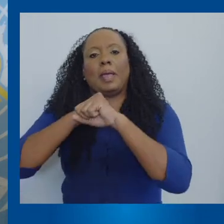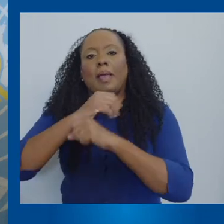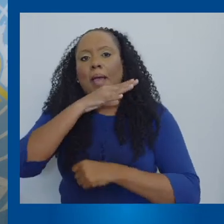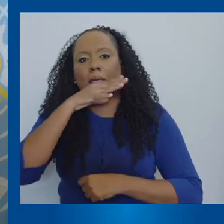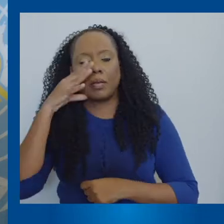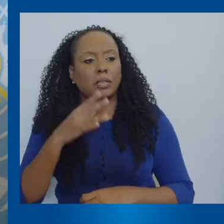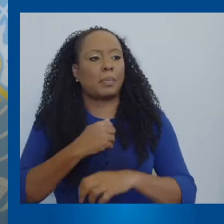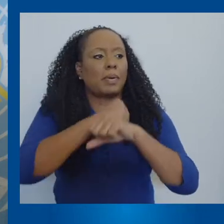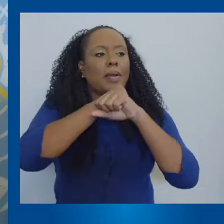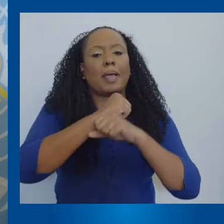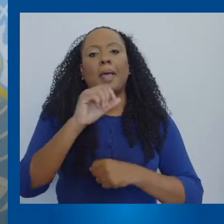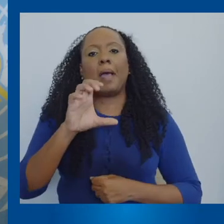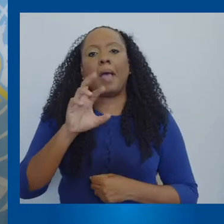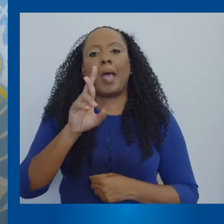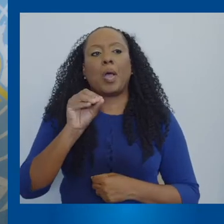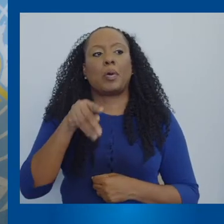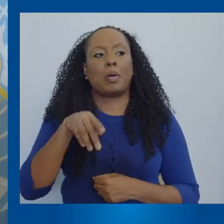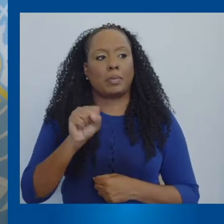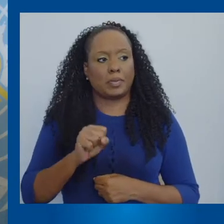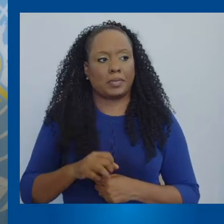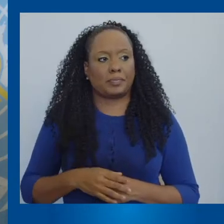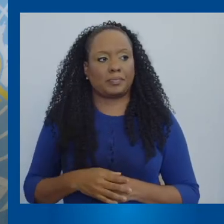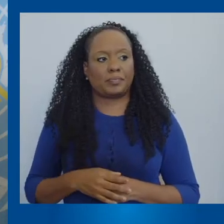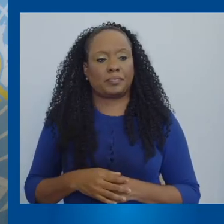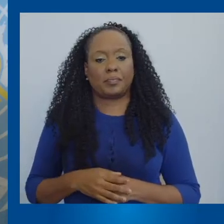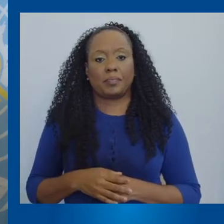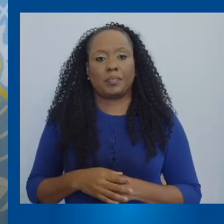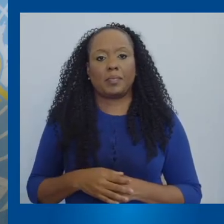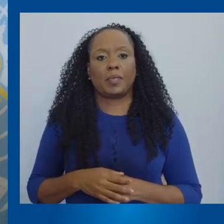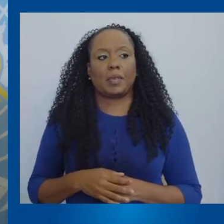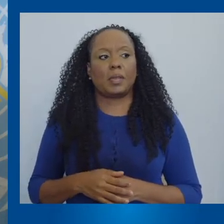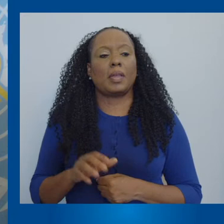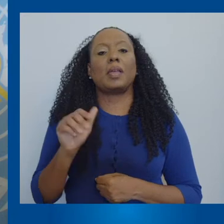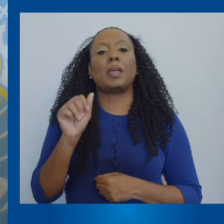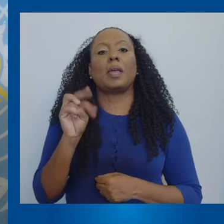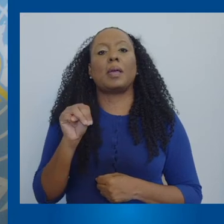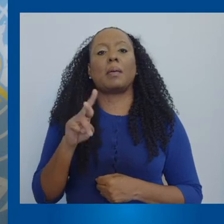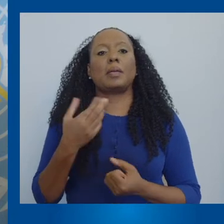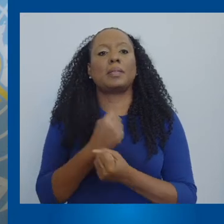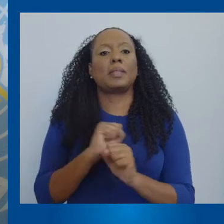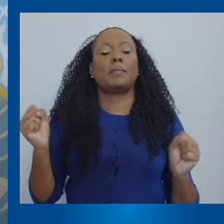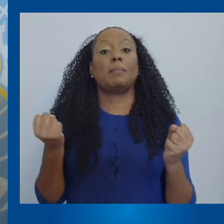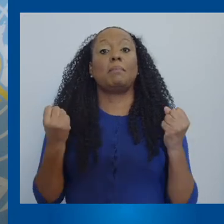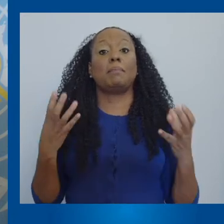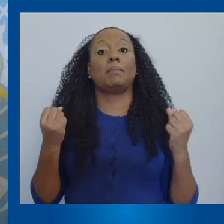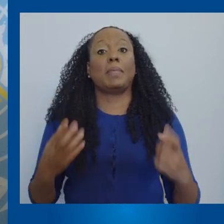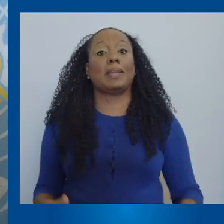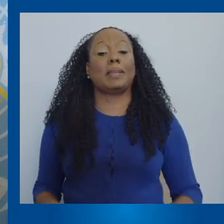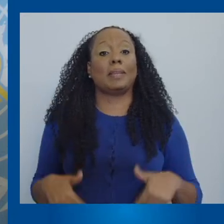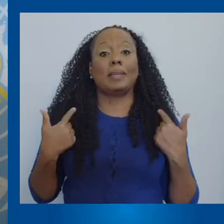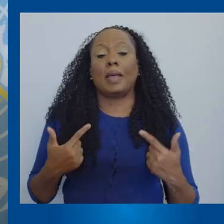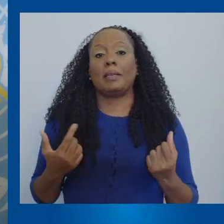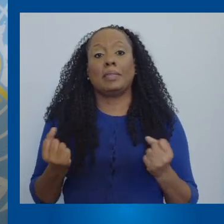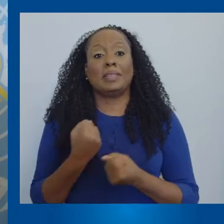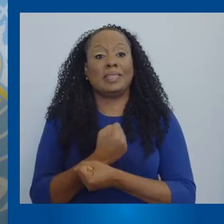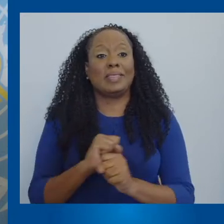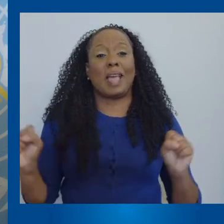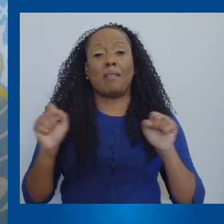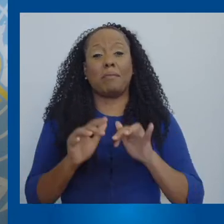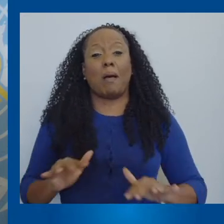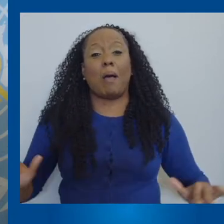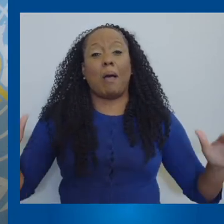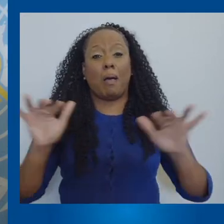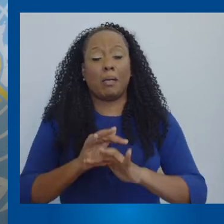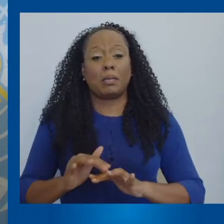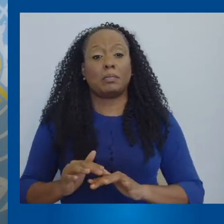in our crops. Antimicrobials have saved countless of lives and protected vital economic sectors. They continue